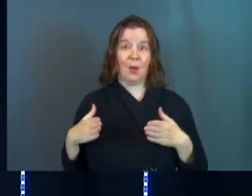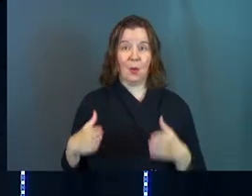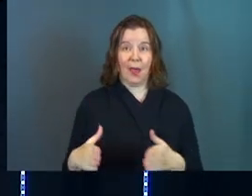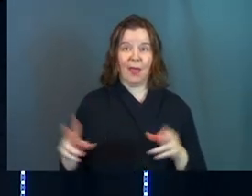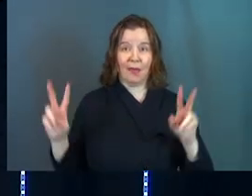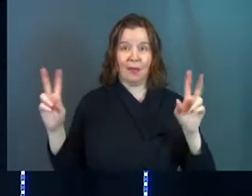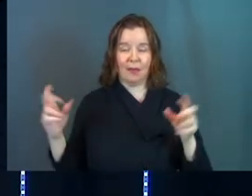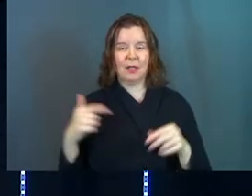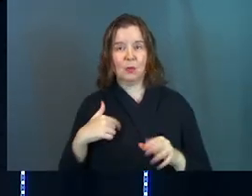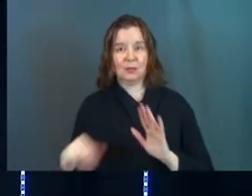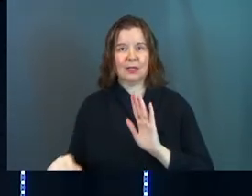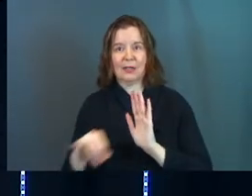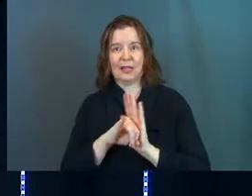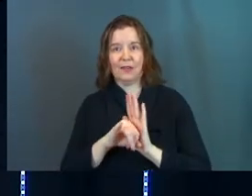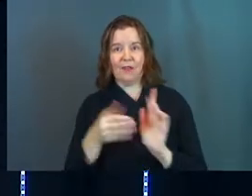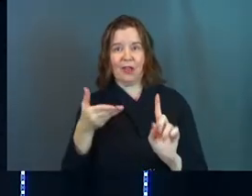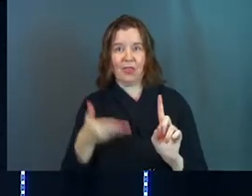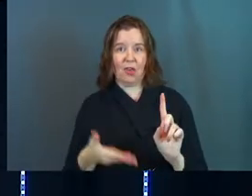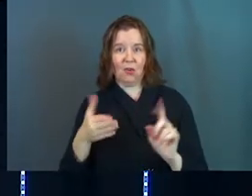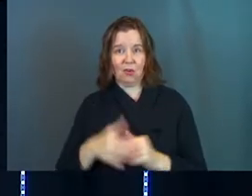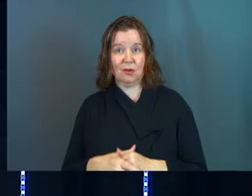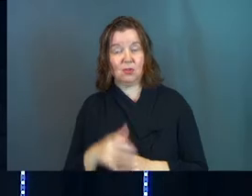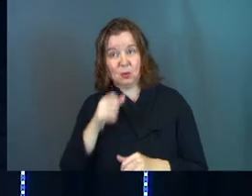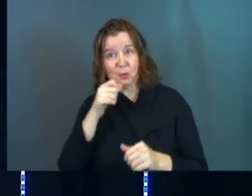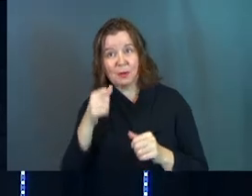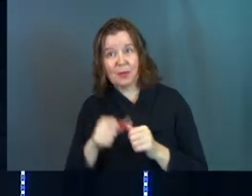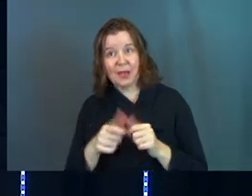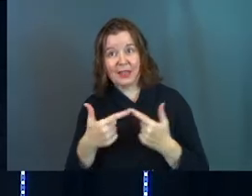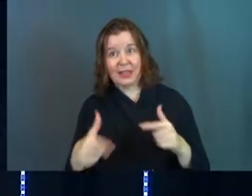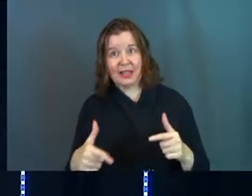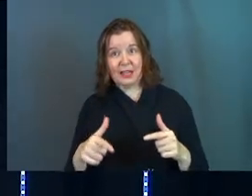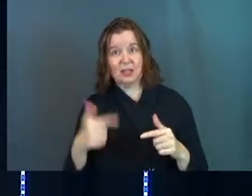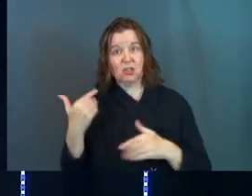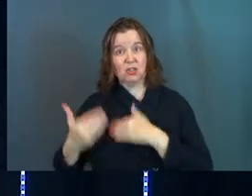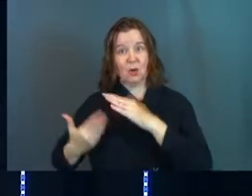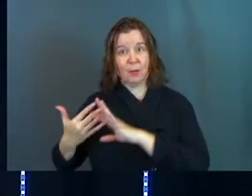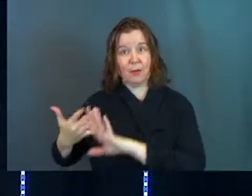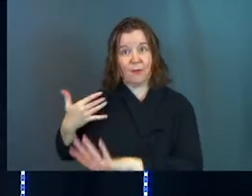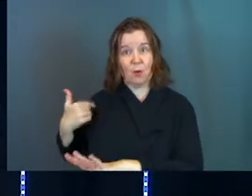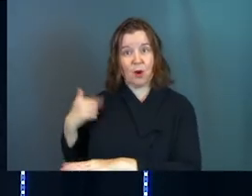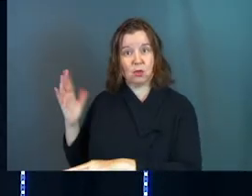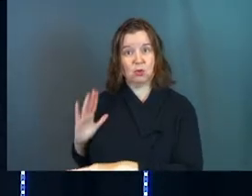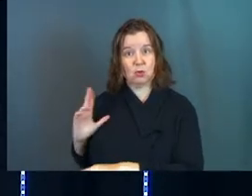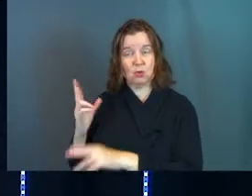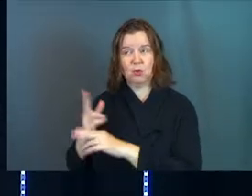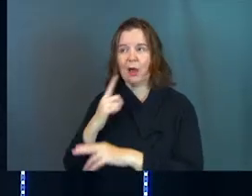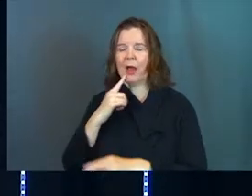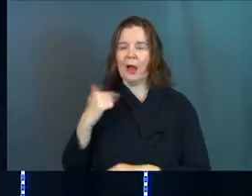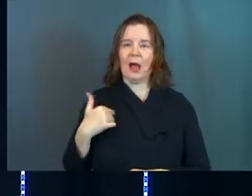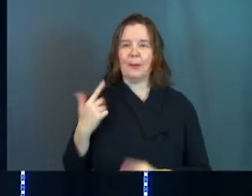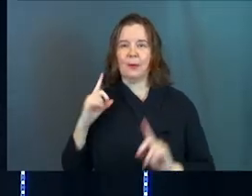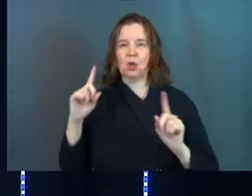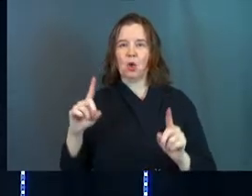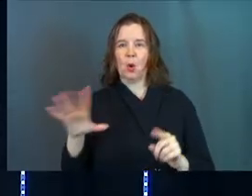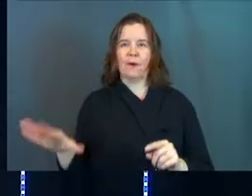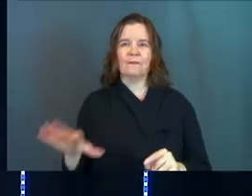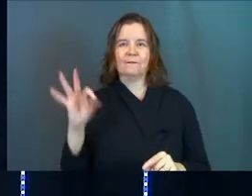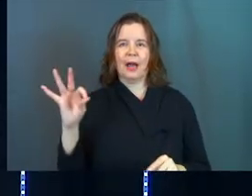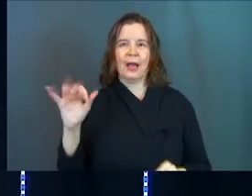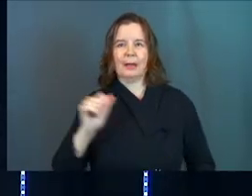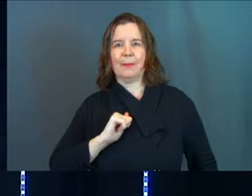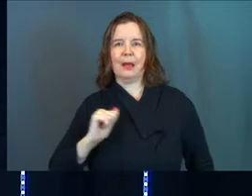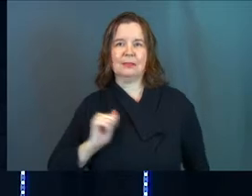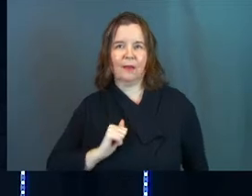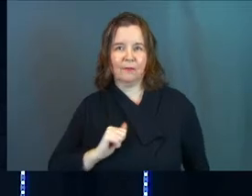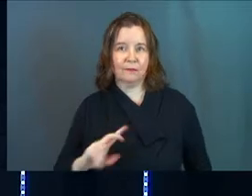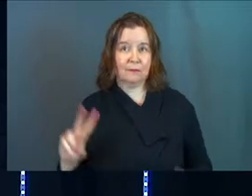right? He was identifying there. Remember the language that generations before us used to use of like, I'm going to go find